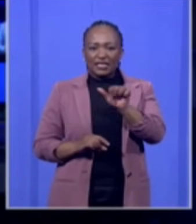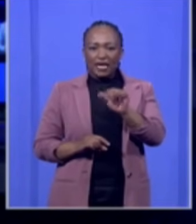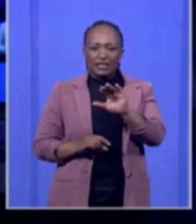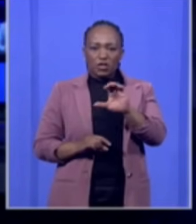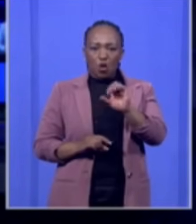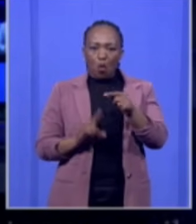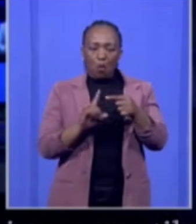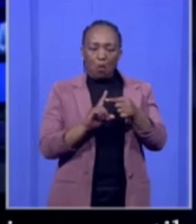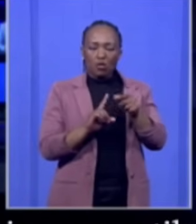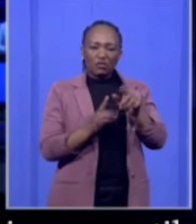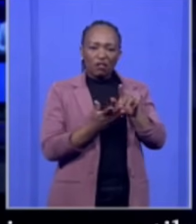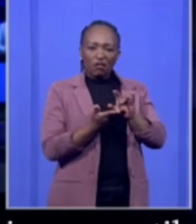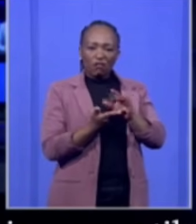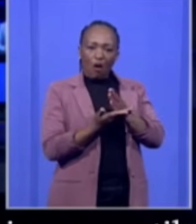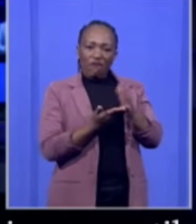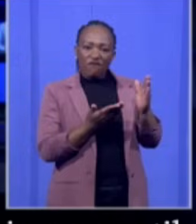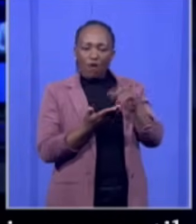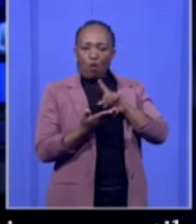tsa baahi.